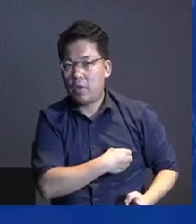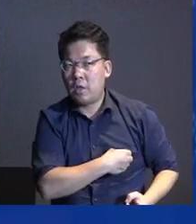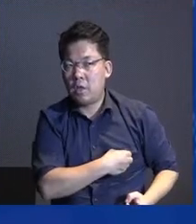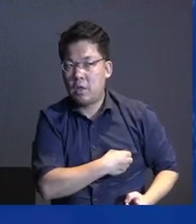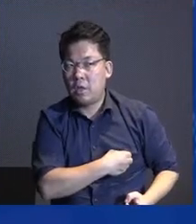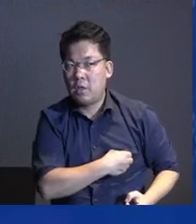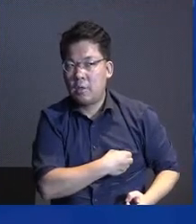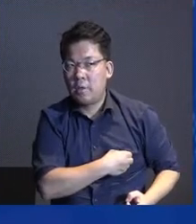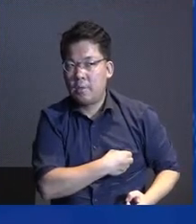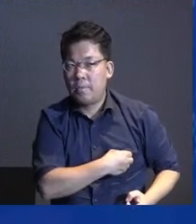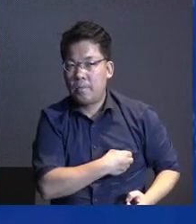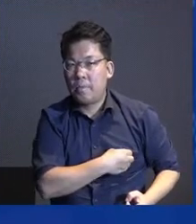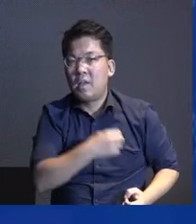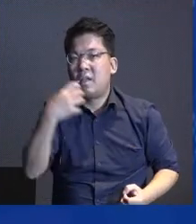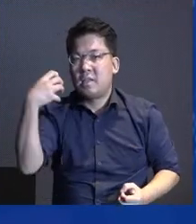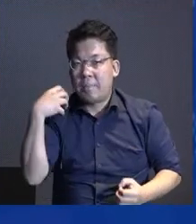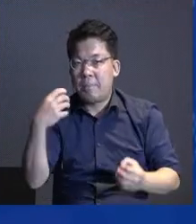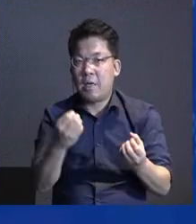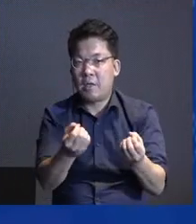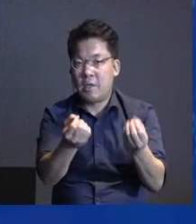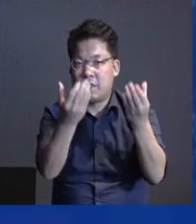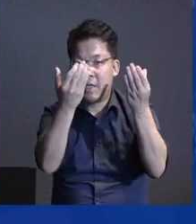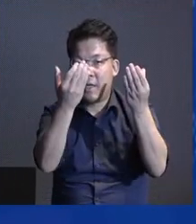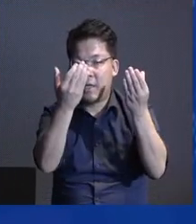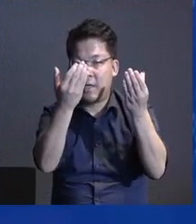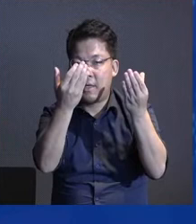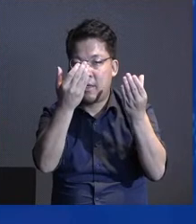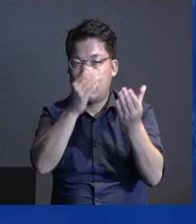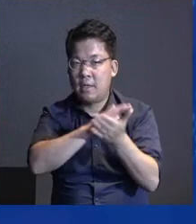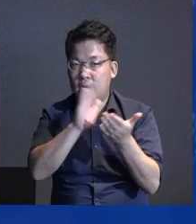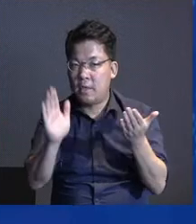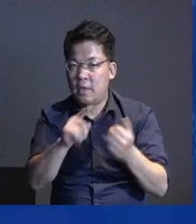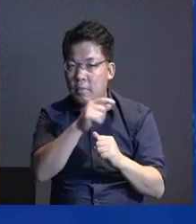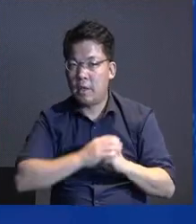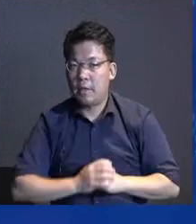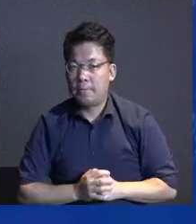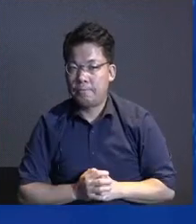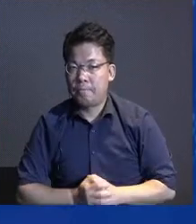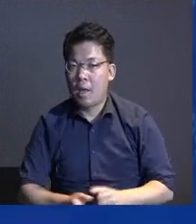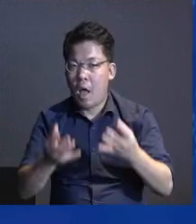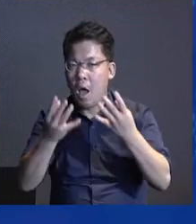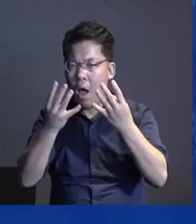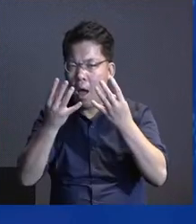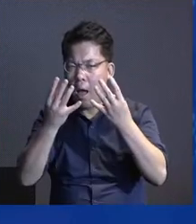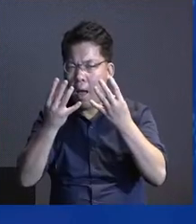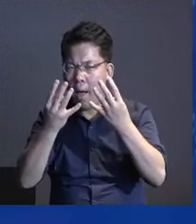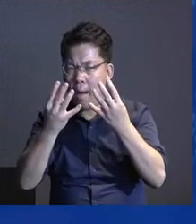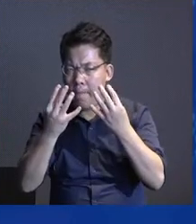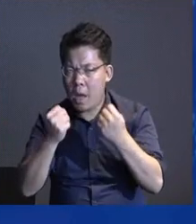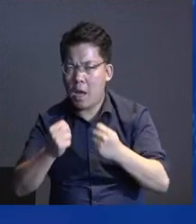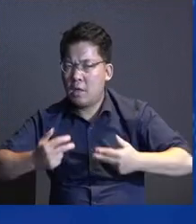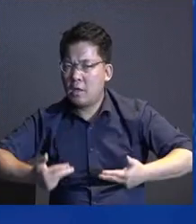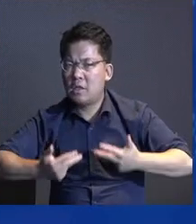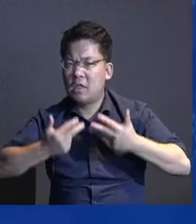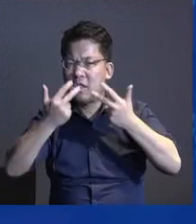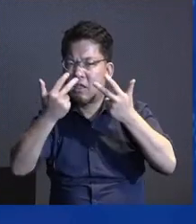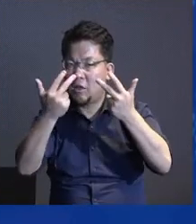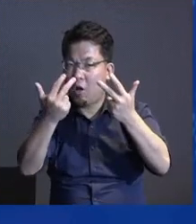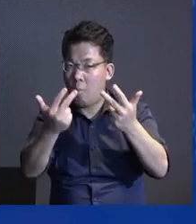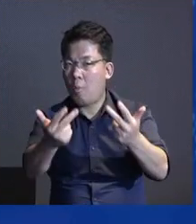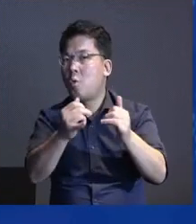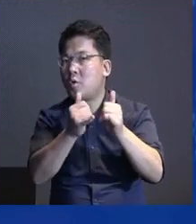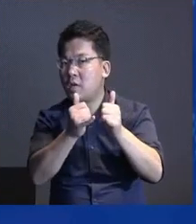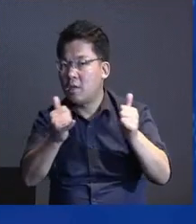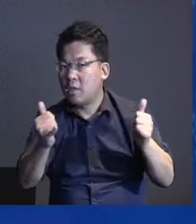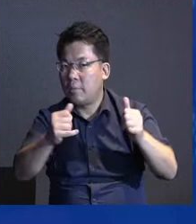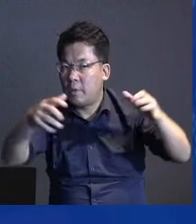many excursions with their group of volunteers to different places, and also